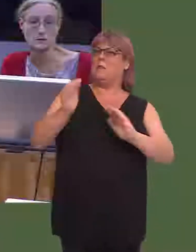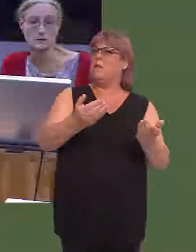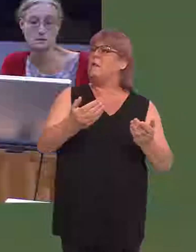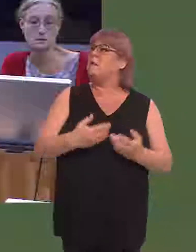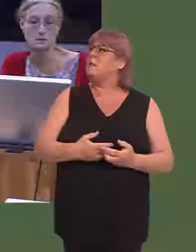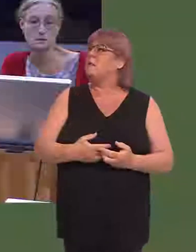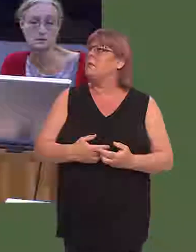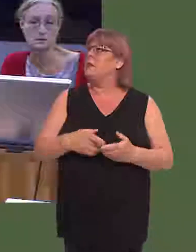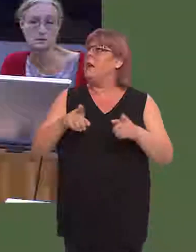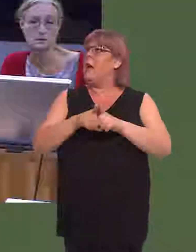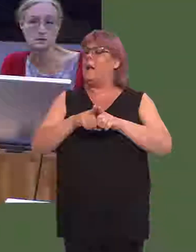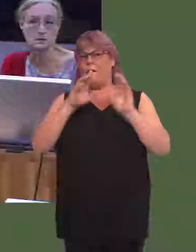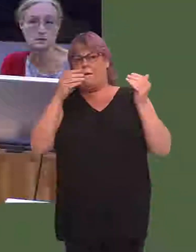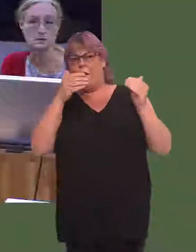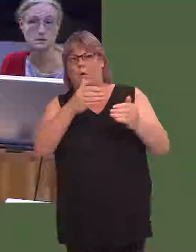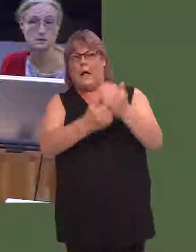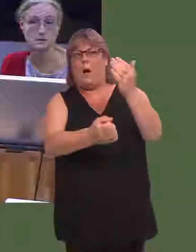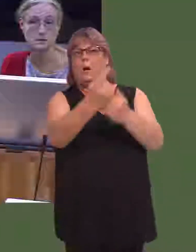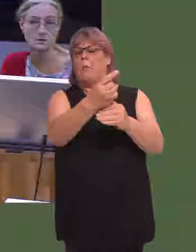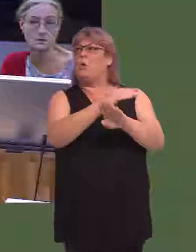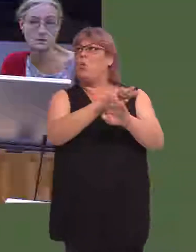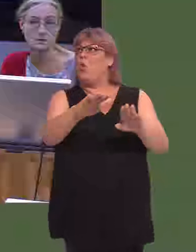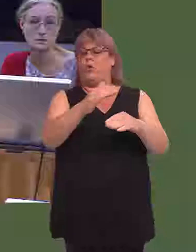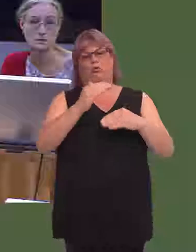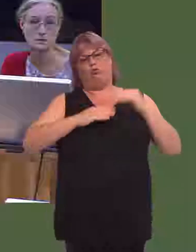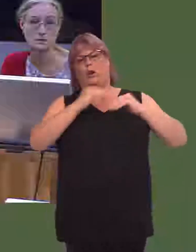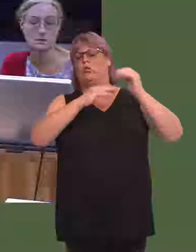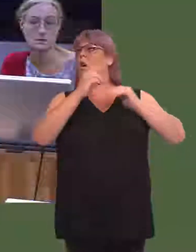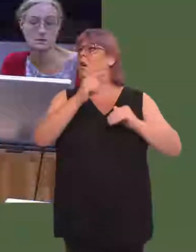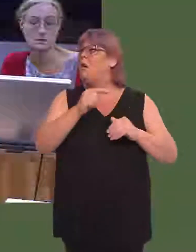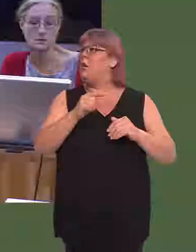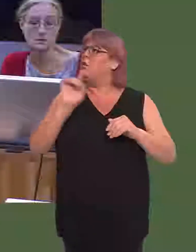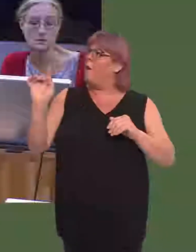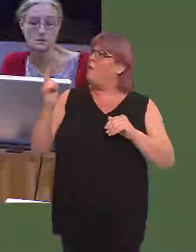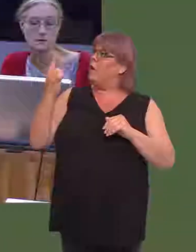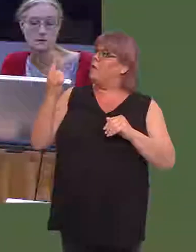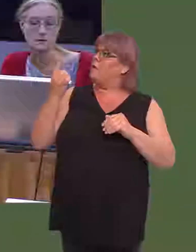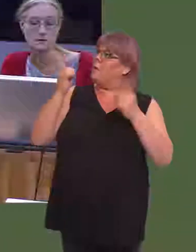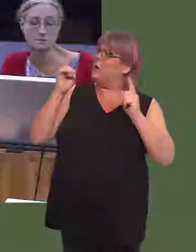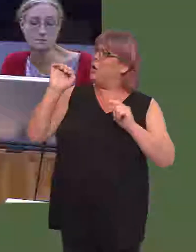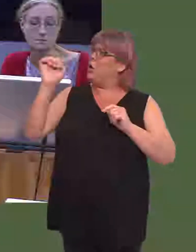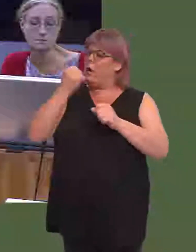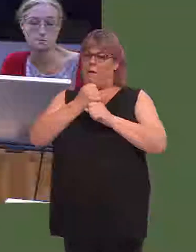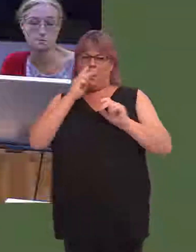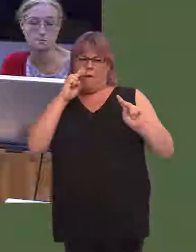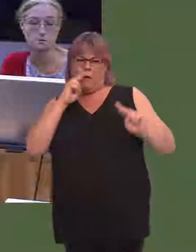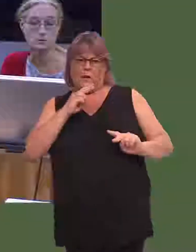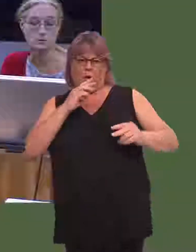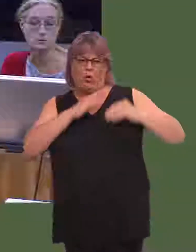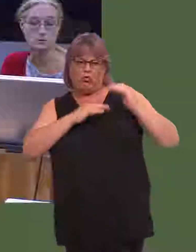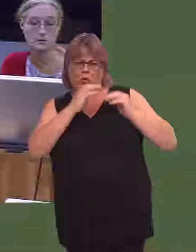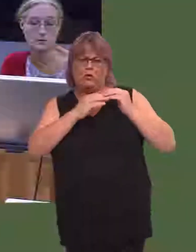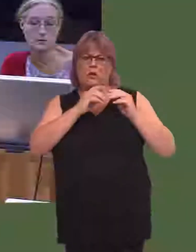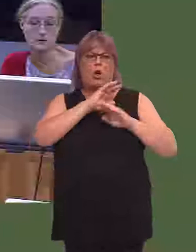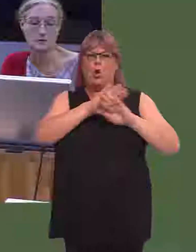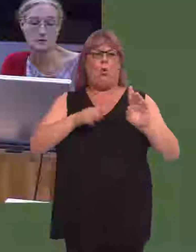about how services are delivered, with a focus on outcomes rather than structures. So, First Minister, is your government too focused